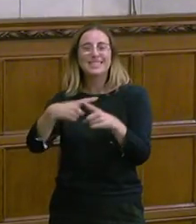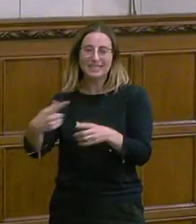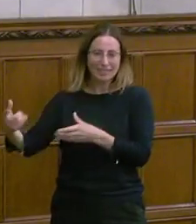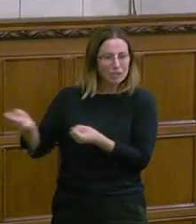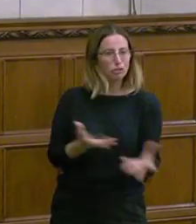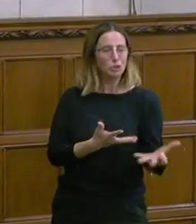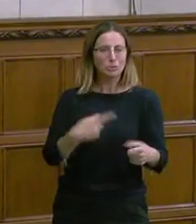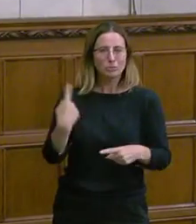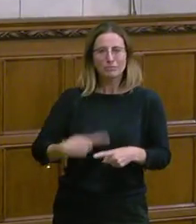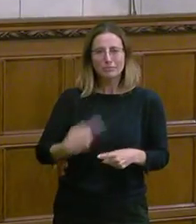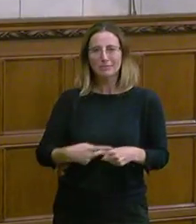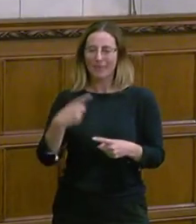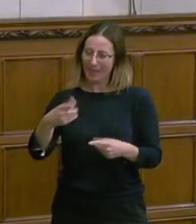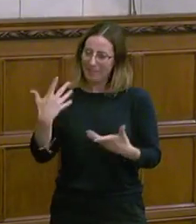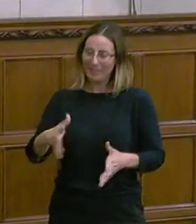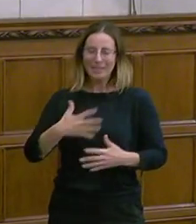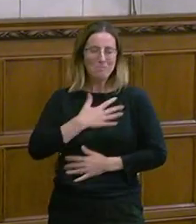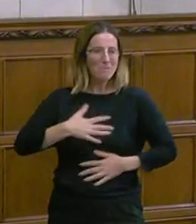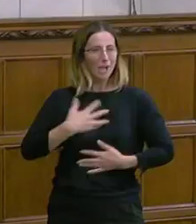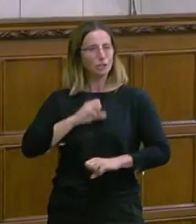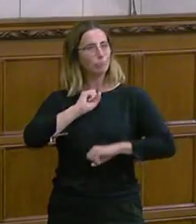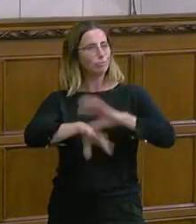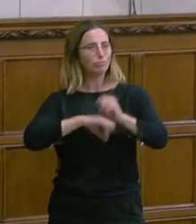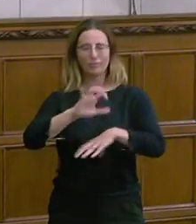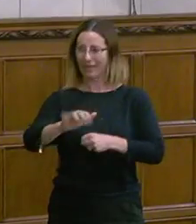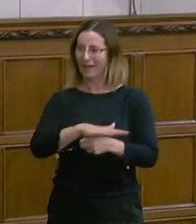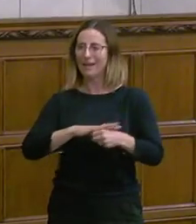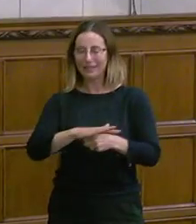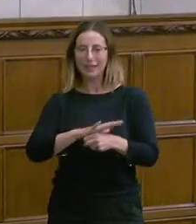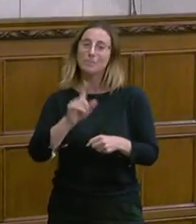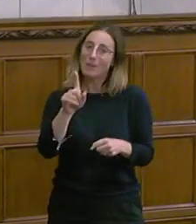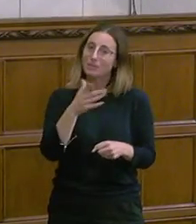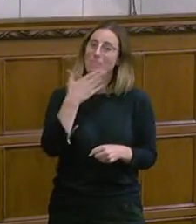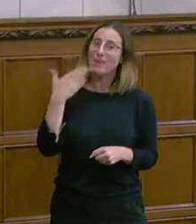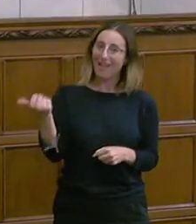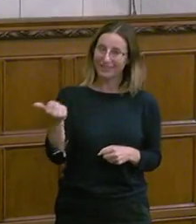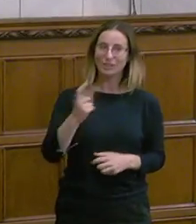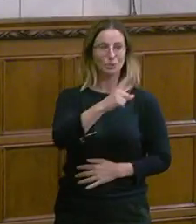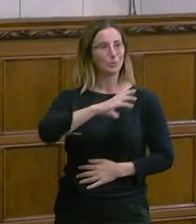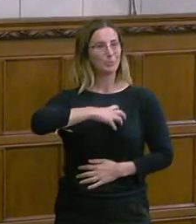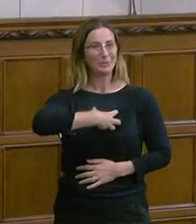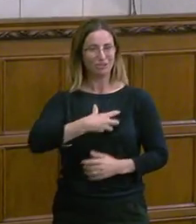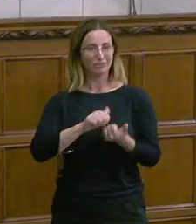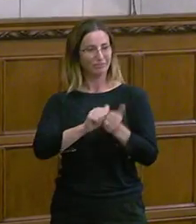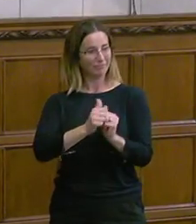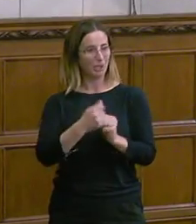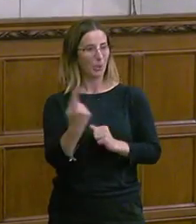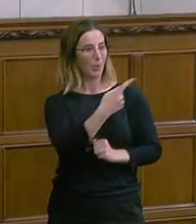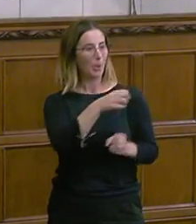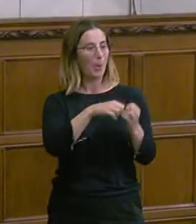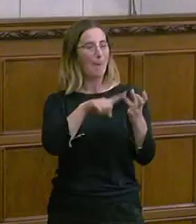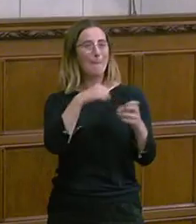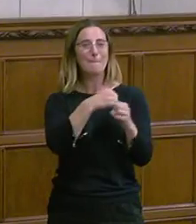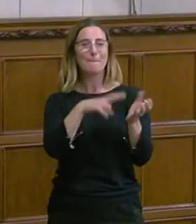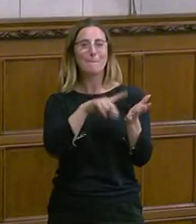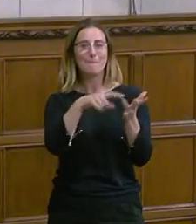firmly and passionately, but politely, to the Minister's ministerial colleague, the Right Honourable Member for Bognor